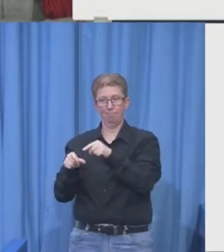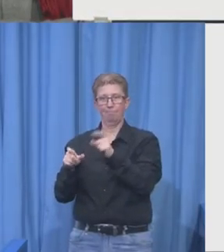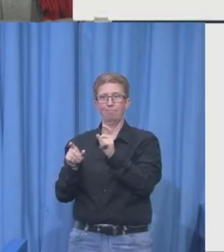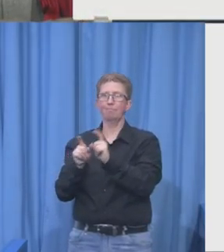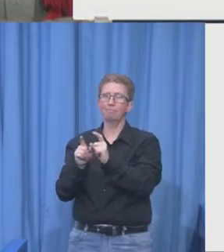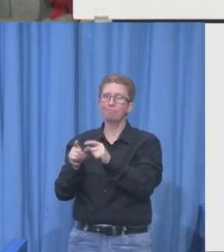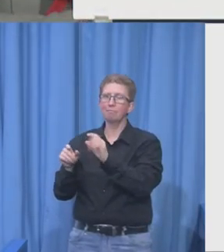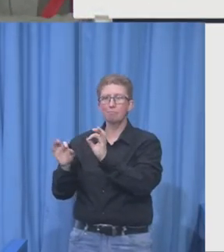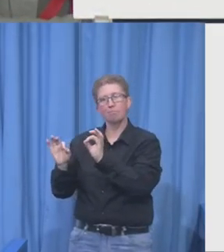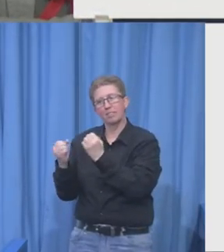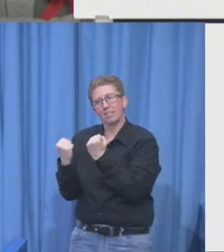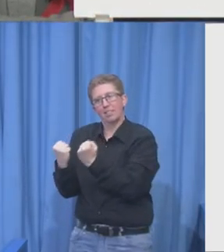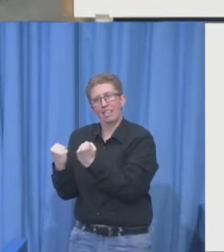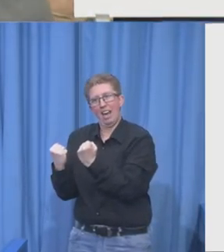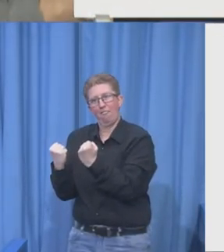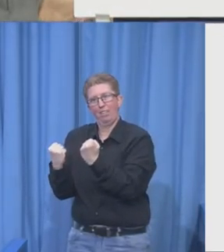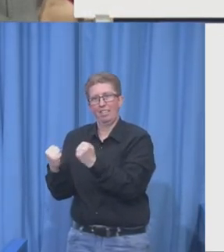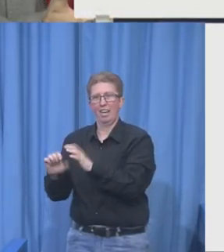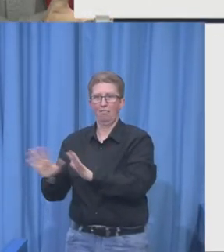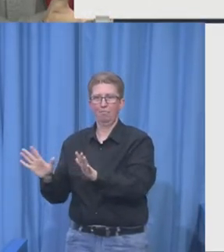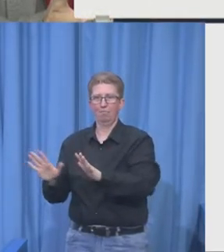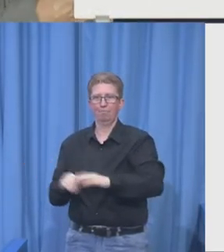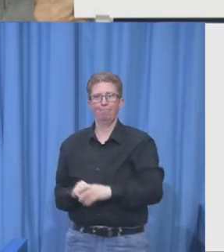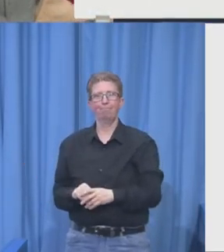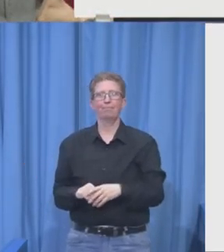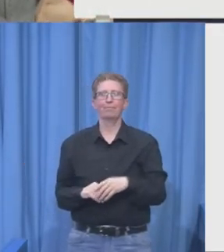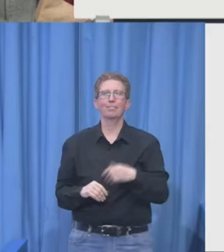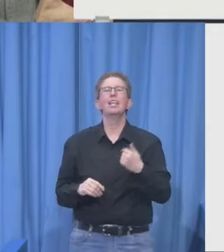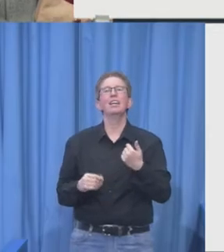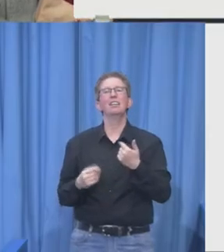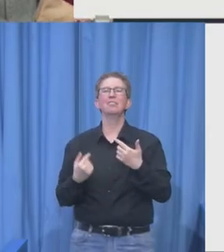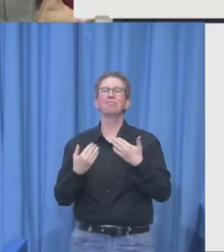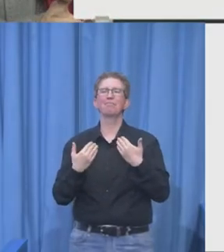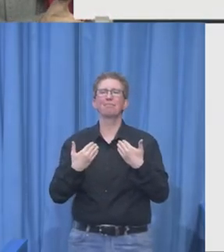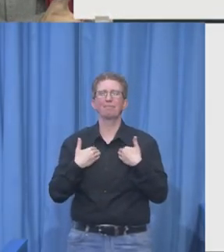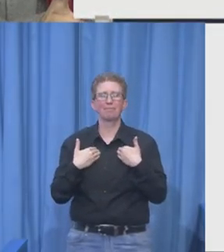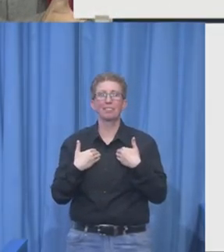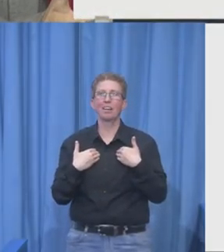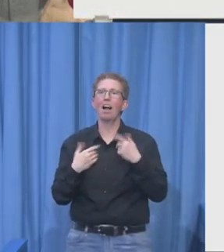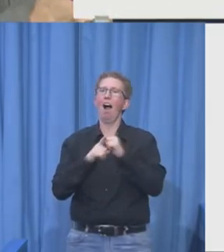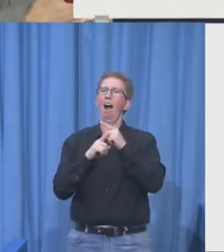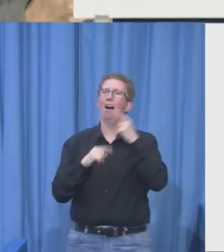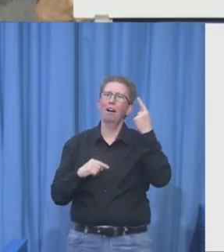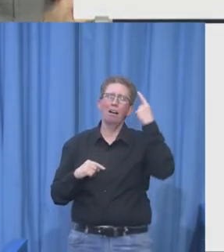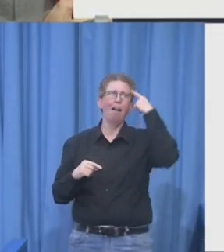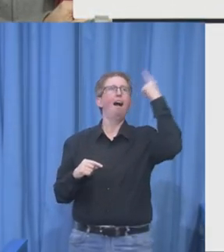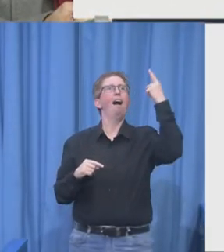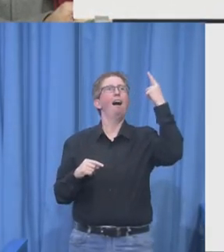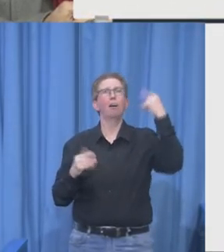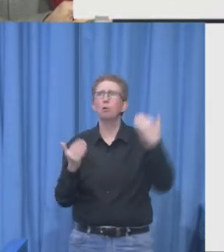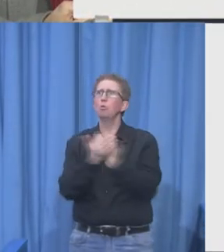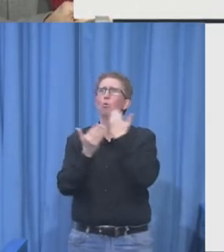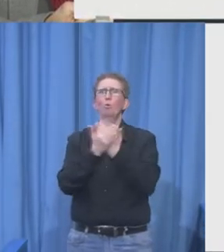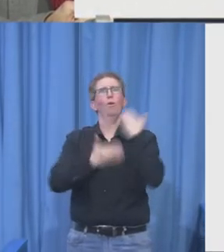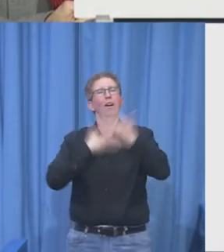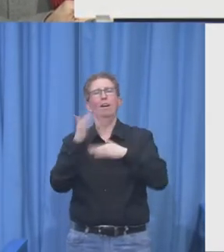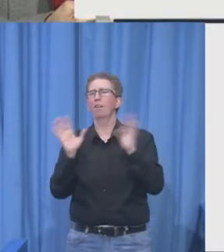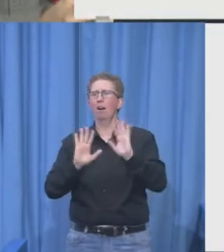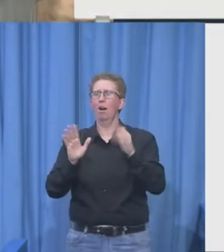innovators ourselves, but we certainly have at the bank, being a multilateral bank, we have the muscle